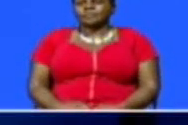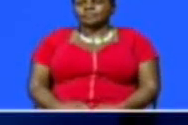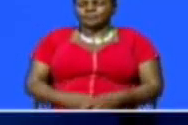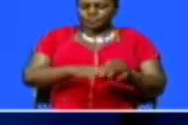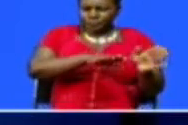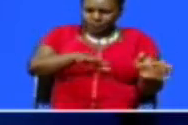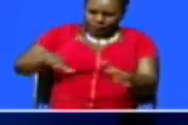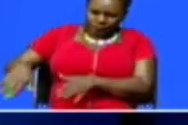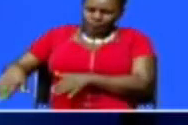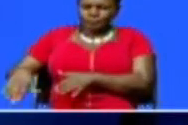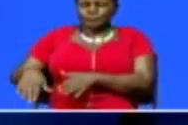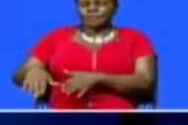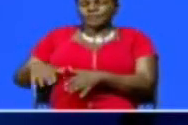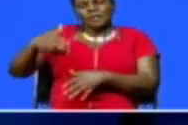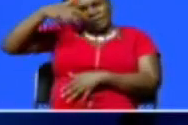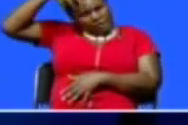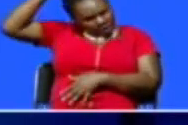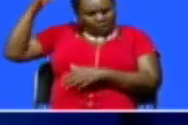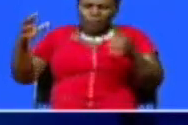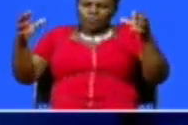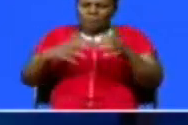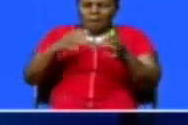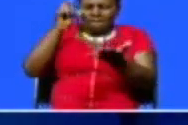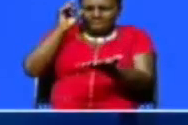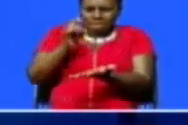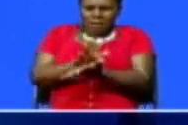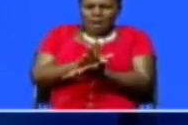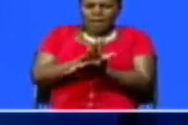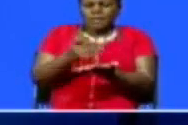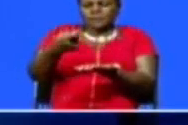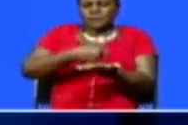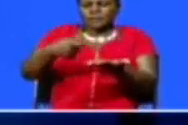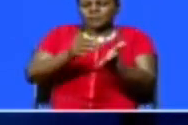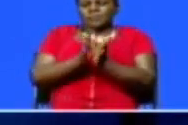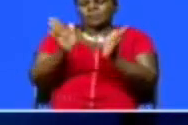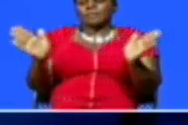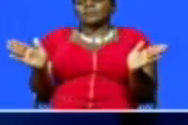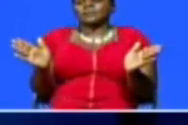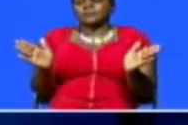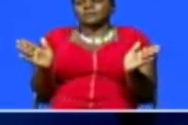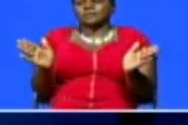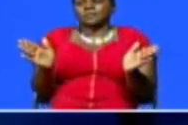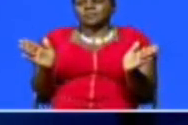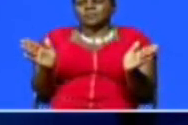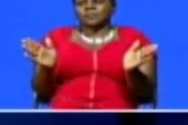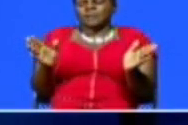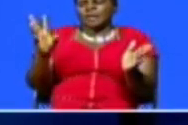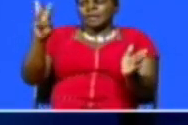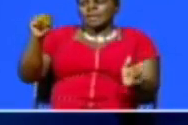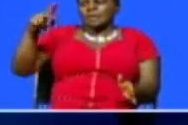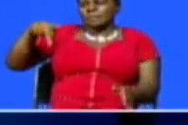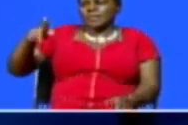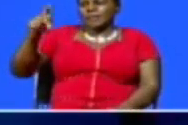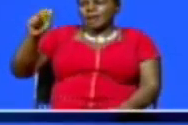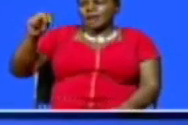Away from that, Ford Kenya Party has today expelled embattled Party Secretary General Dr. Eseli Simiyu, Kandui Member of